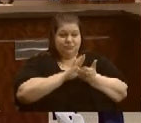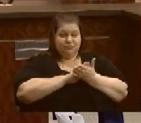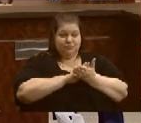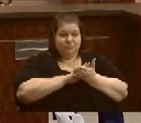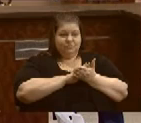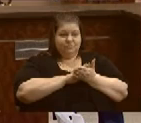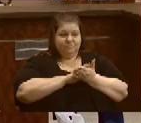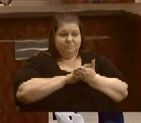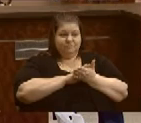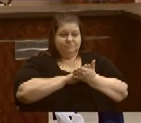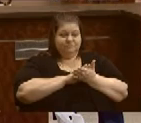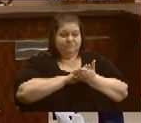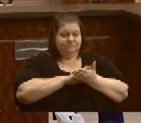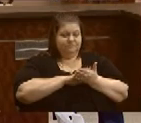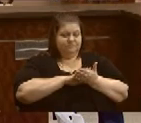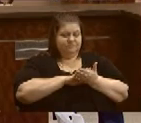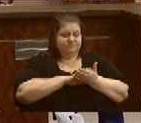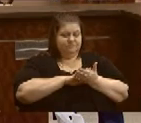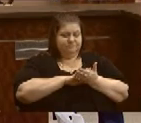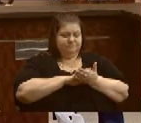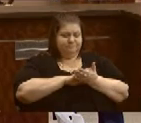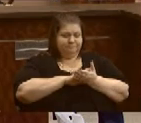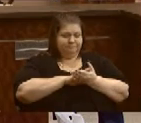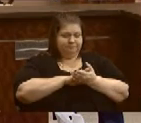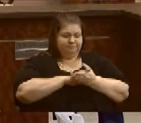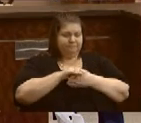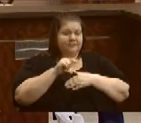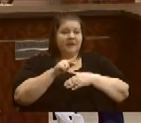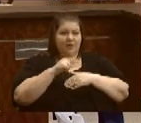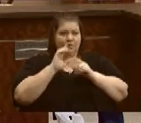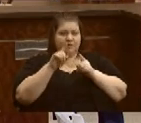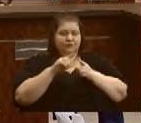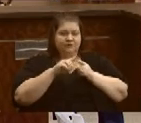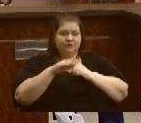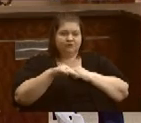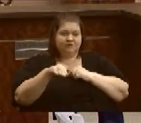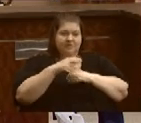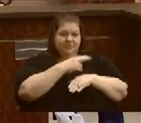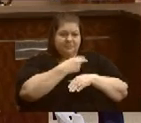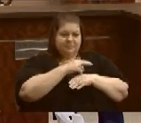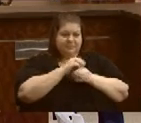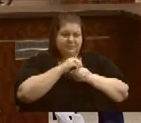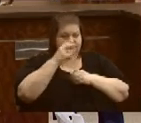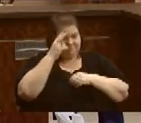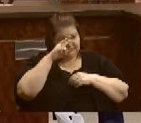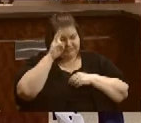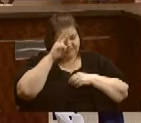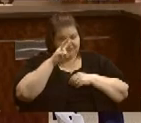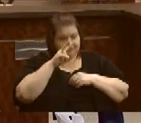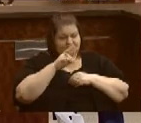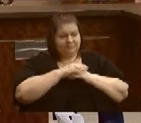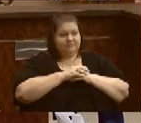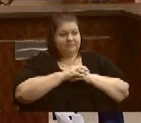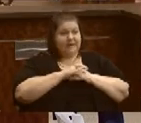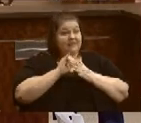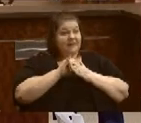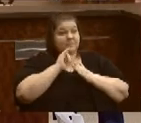pediatrician. And the Children's Hospital in Mexico was the top hospital in Latin